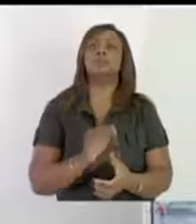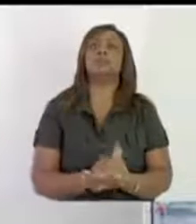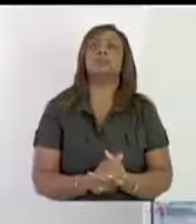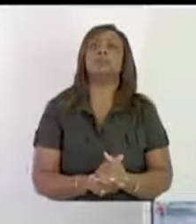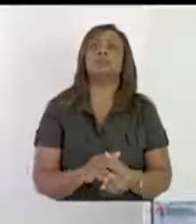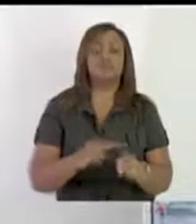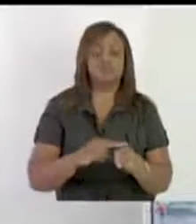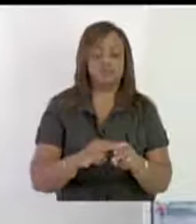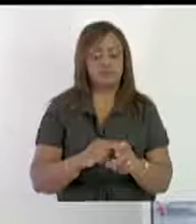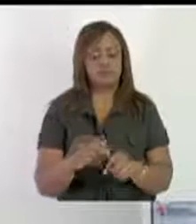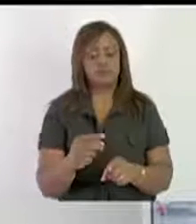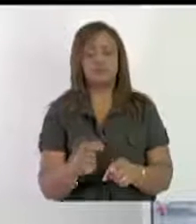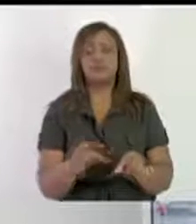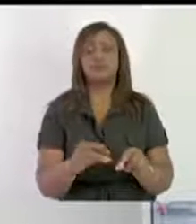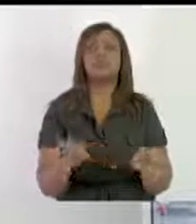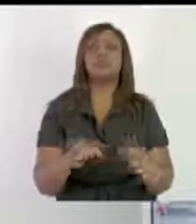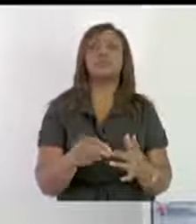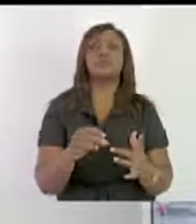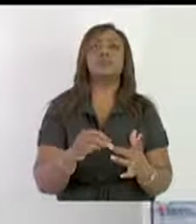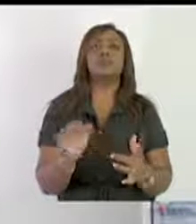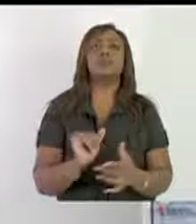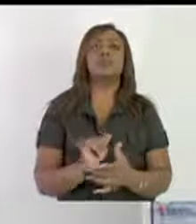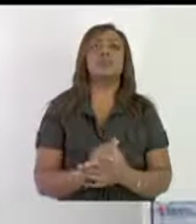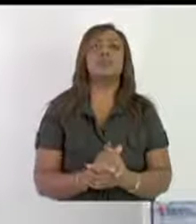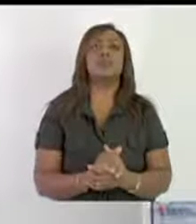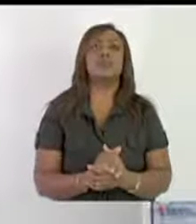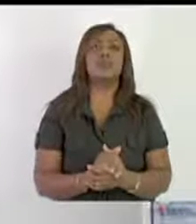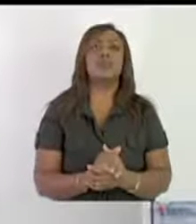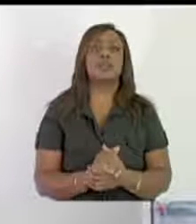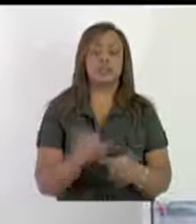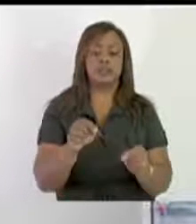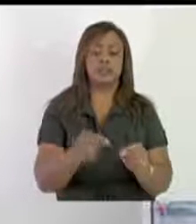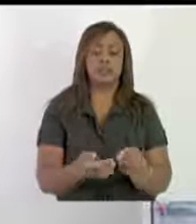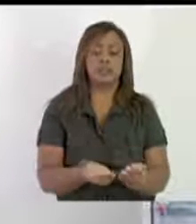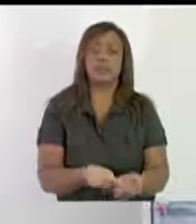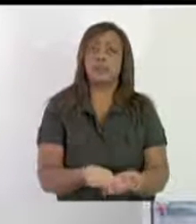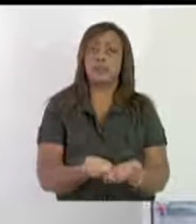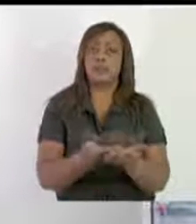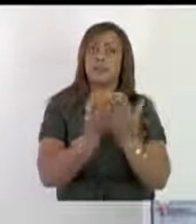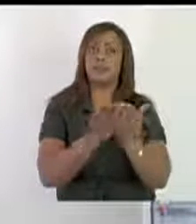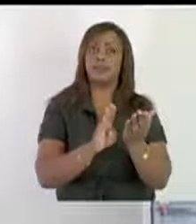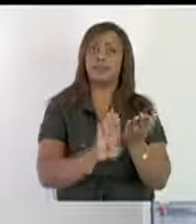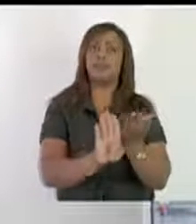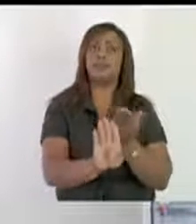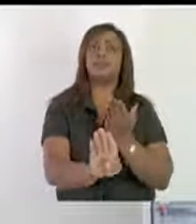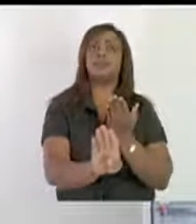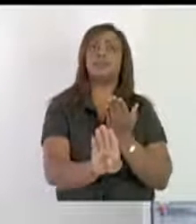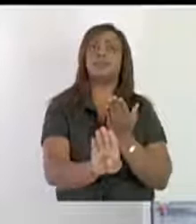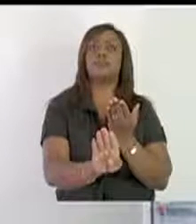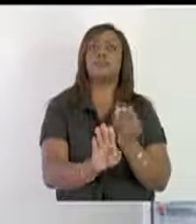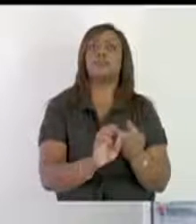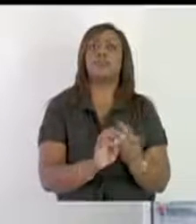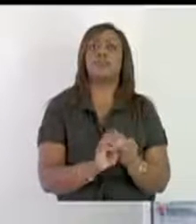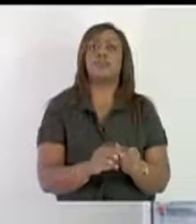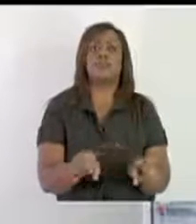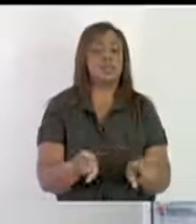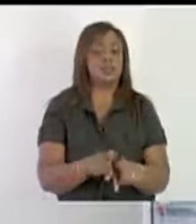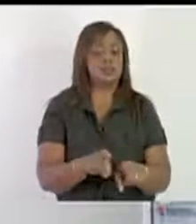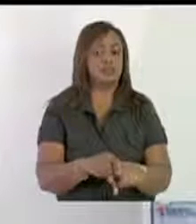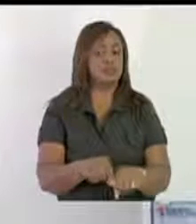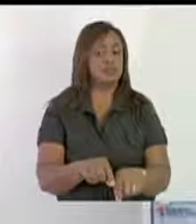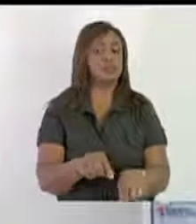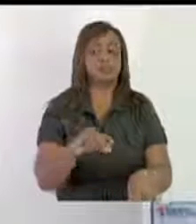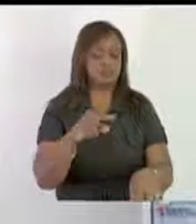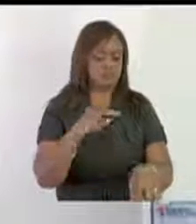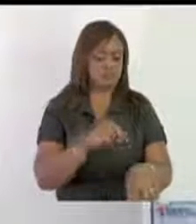make use of the condoms. The condoms act as a barrier between the two partners. Just the same way as the doctors are